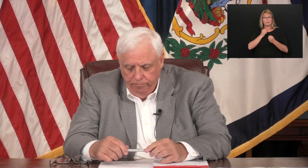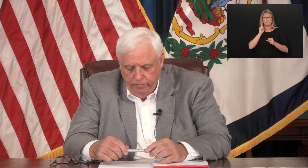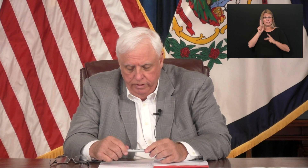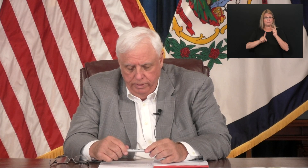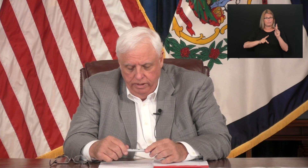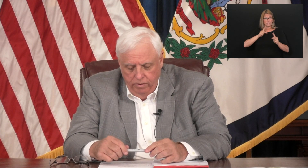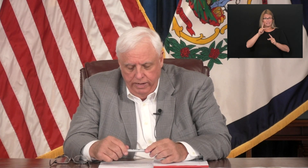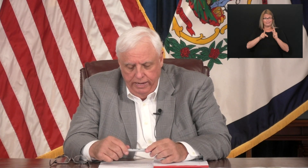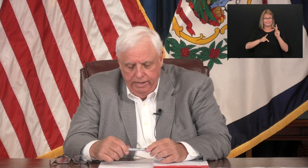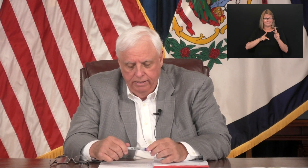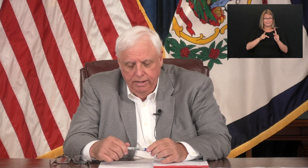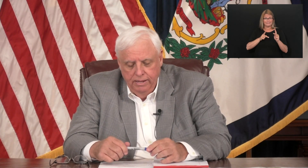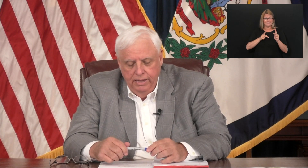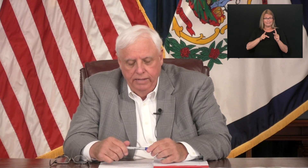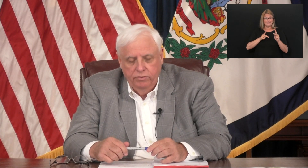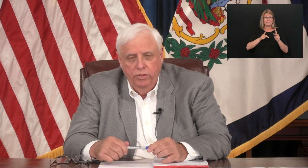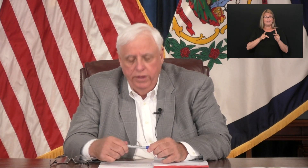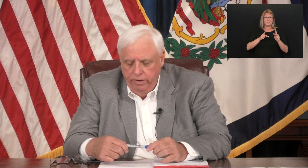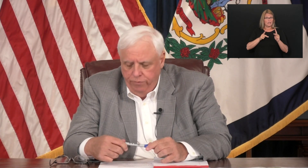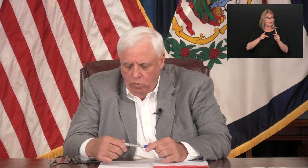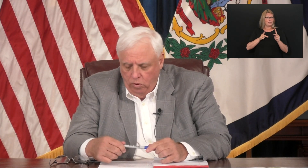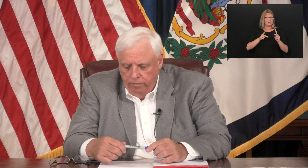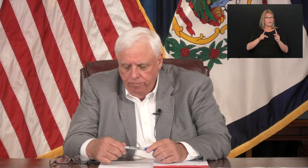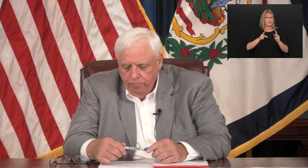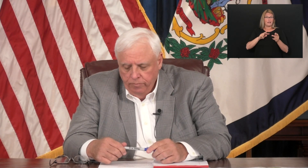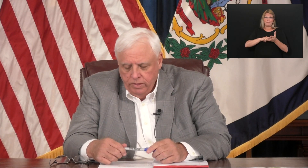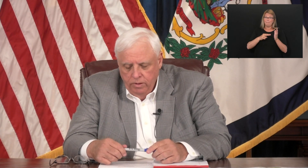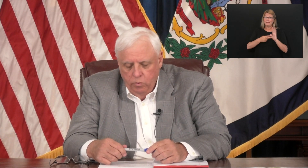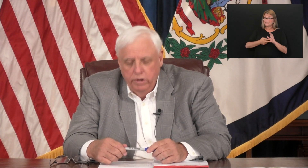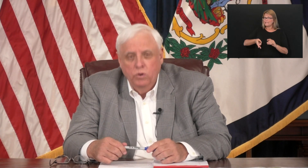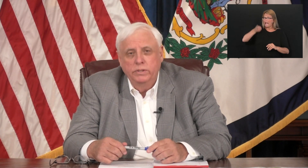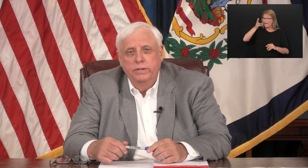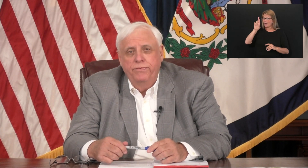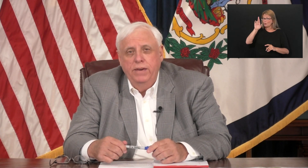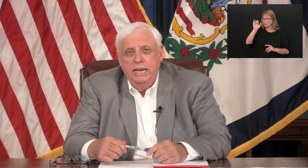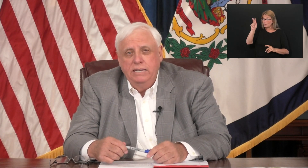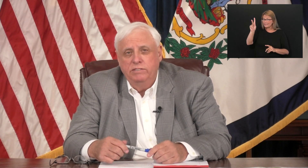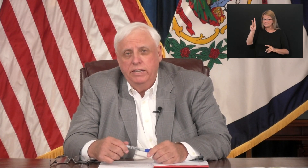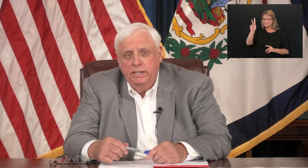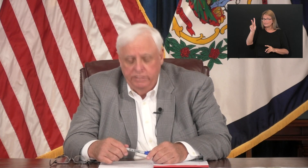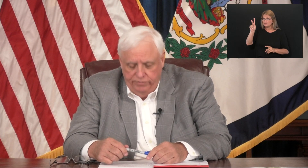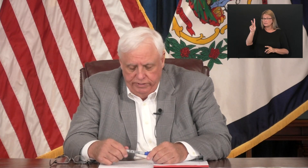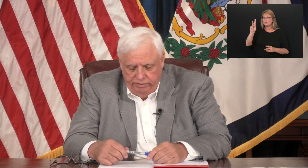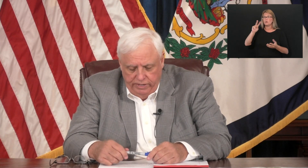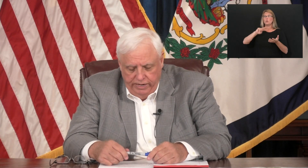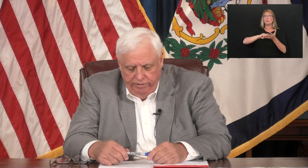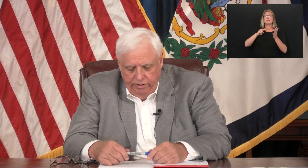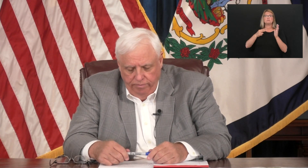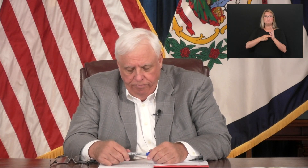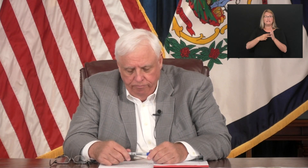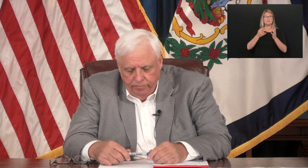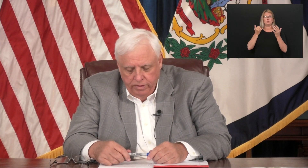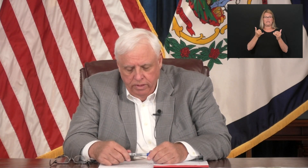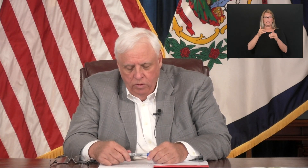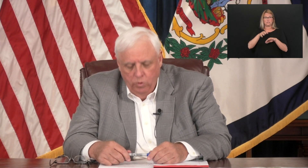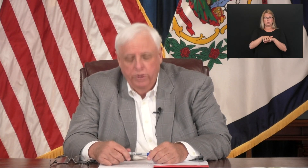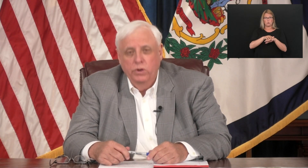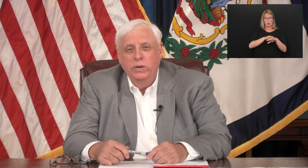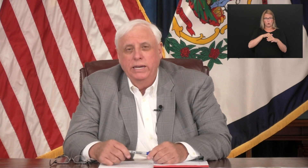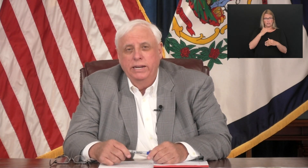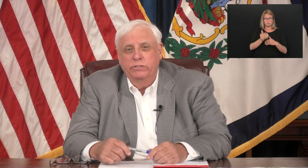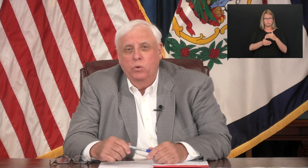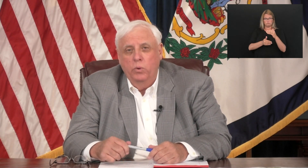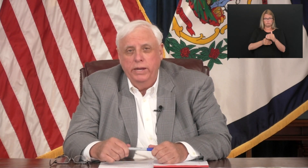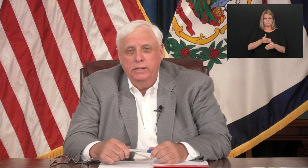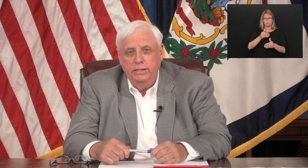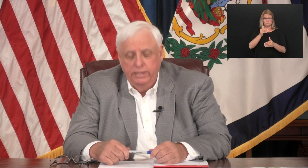all, and so therefore we're going to phase in this visitation. We're doing